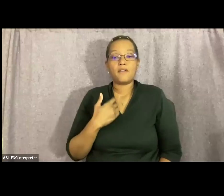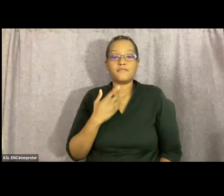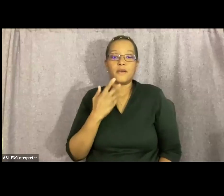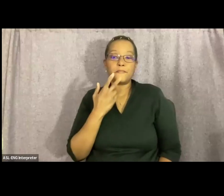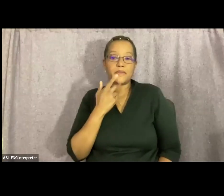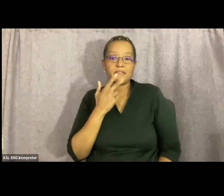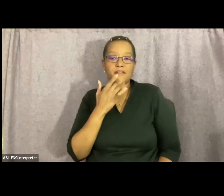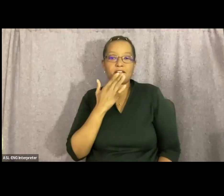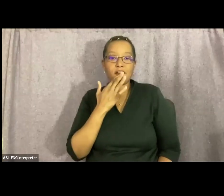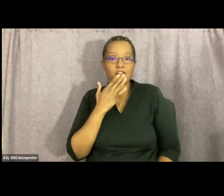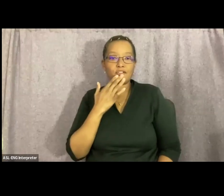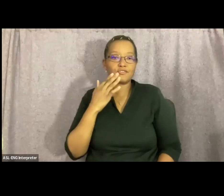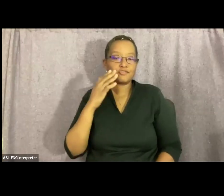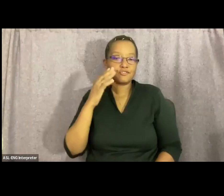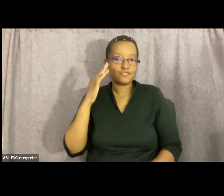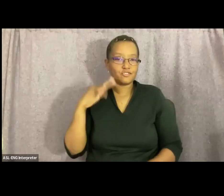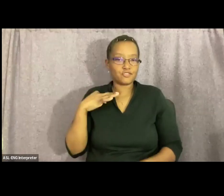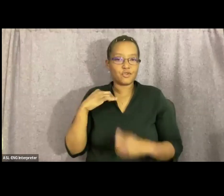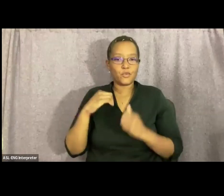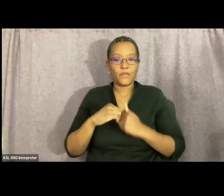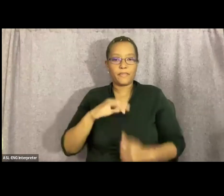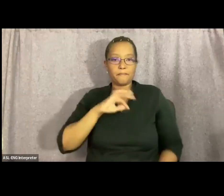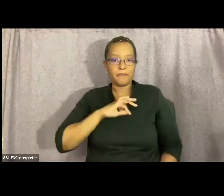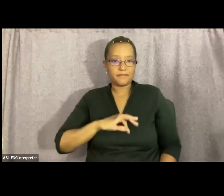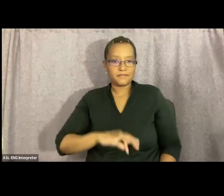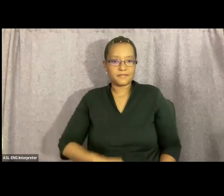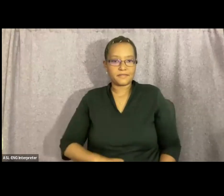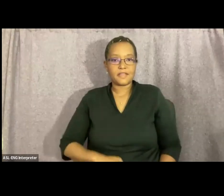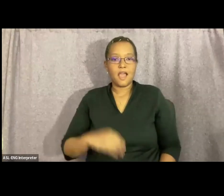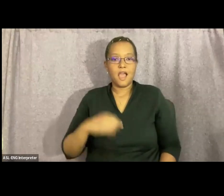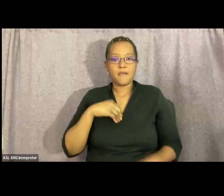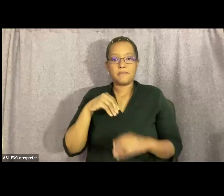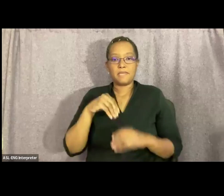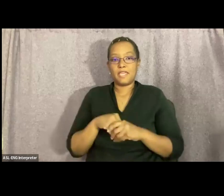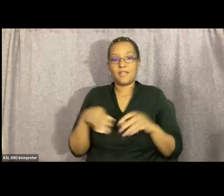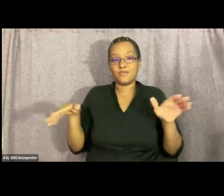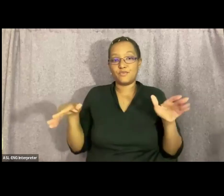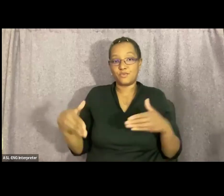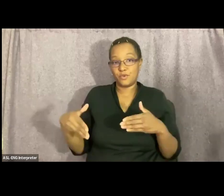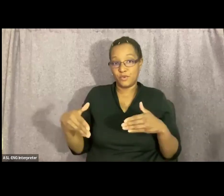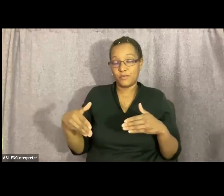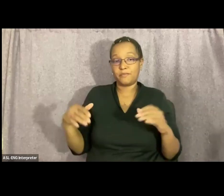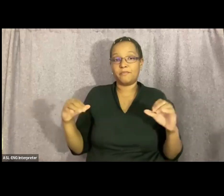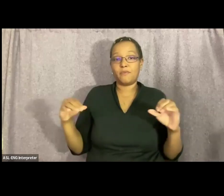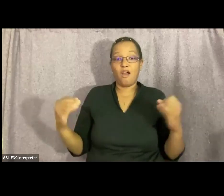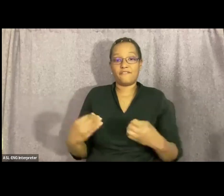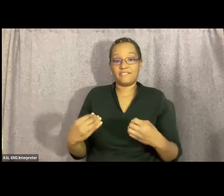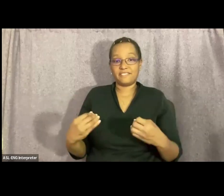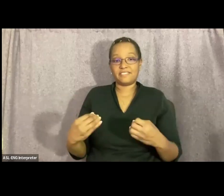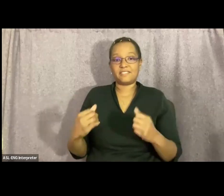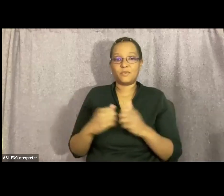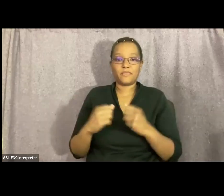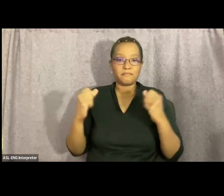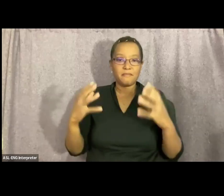spring semester. And I would like to use that opportunity to,